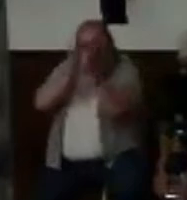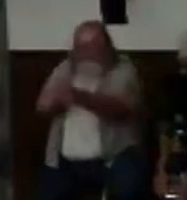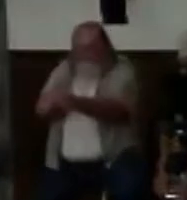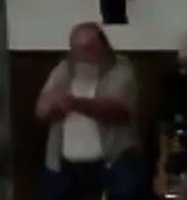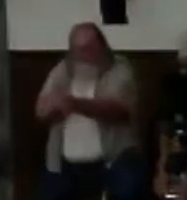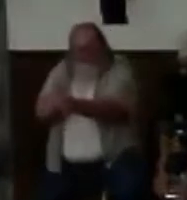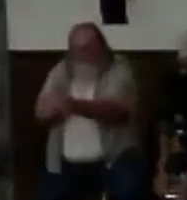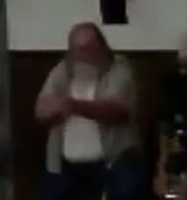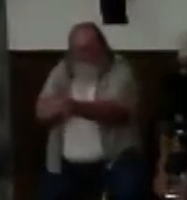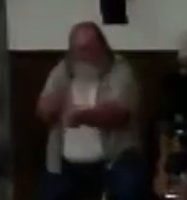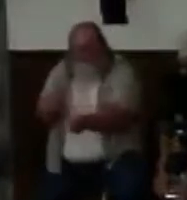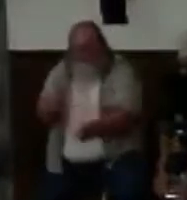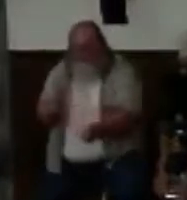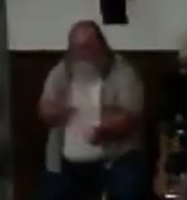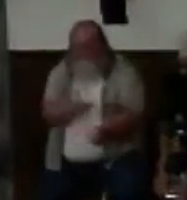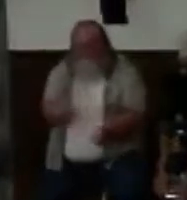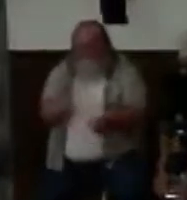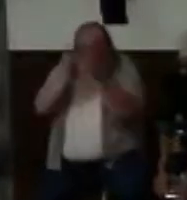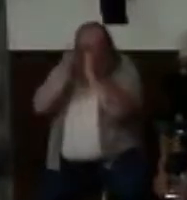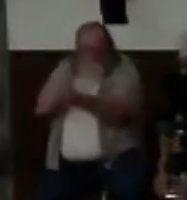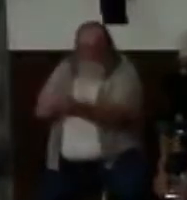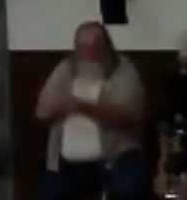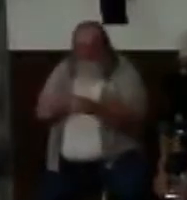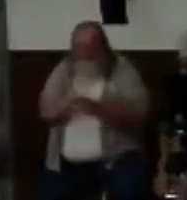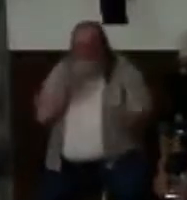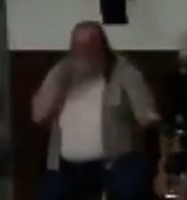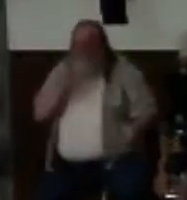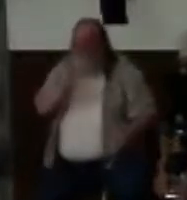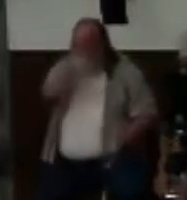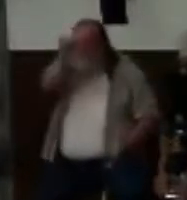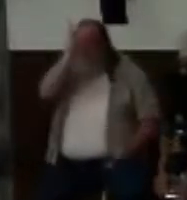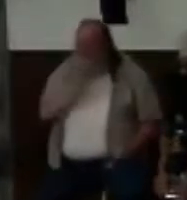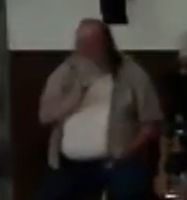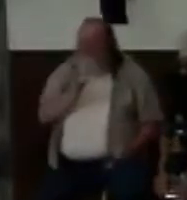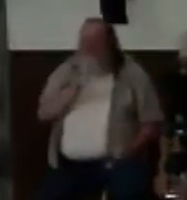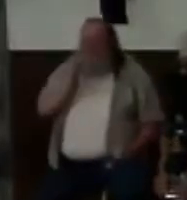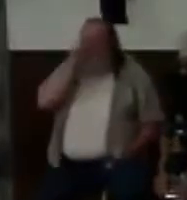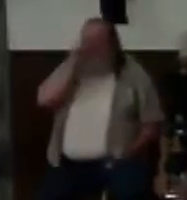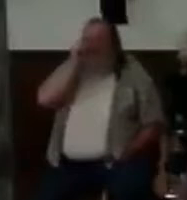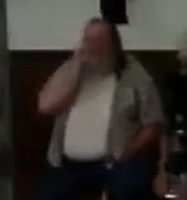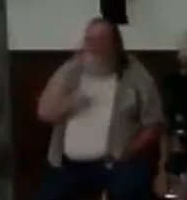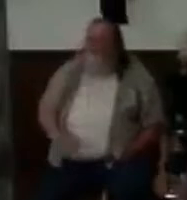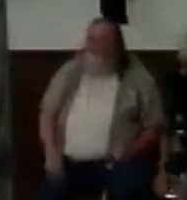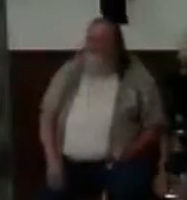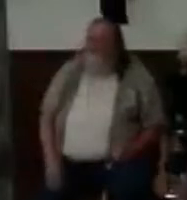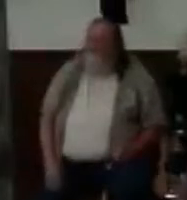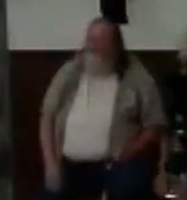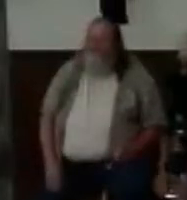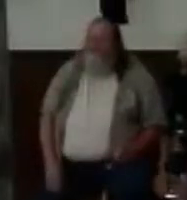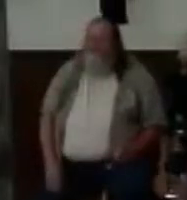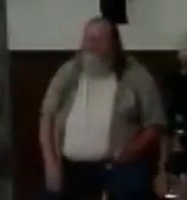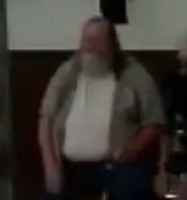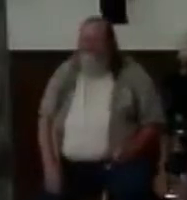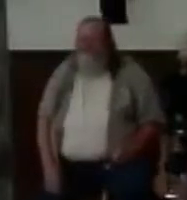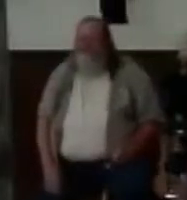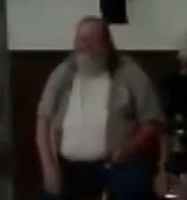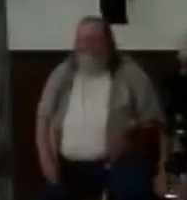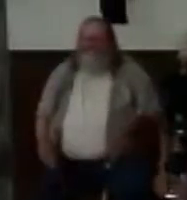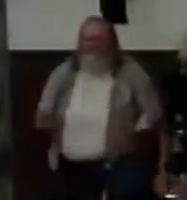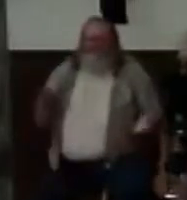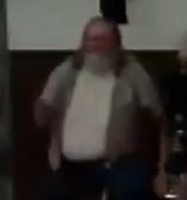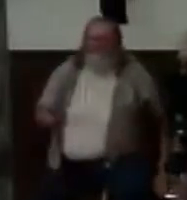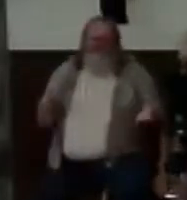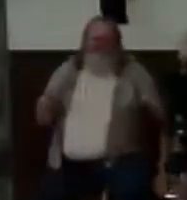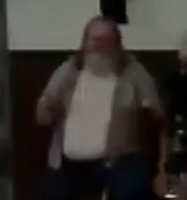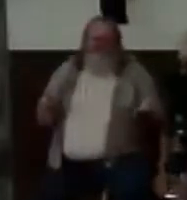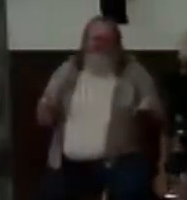God himself. This was not just a ritual that they said, you know what? It's nice. I think we should give back God all